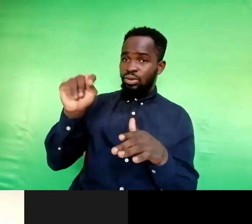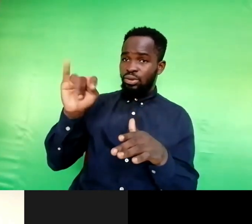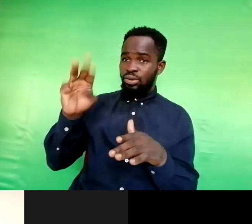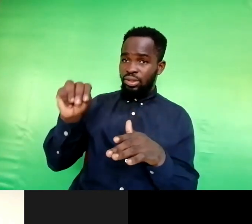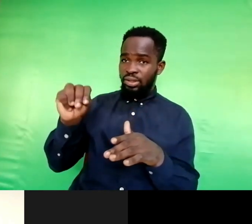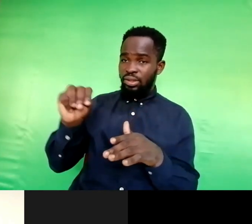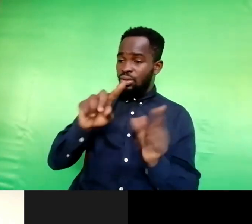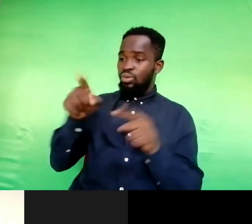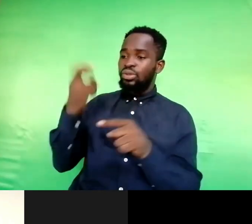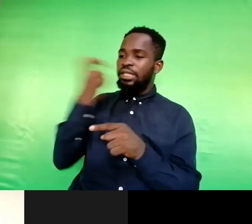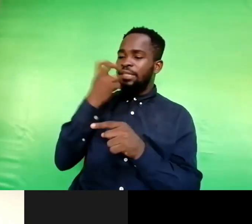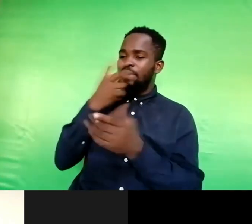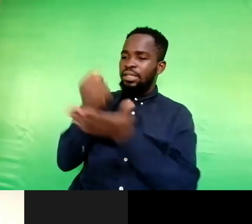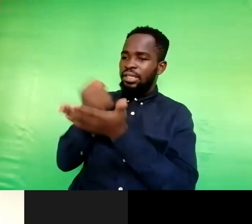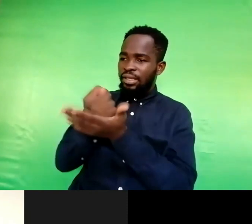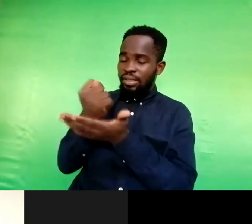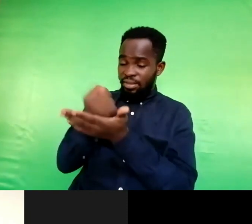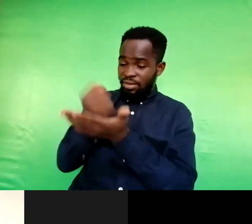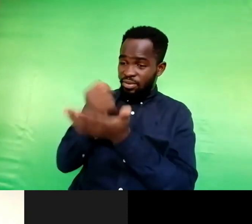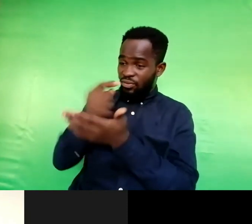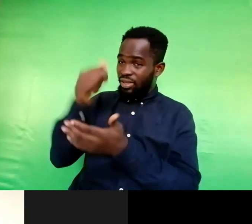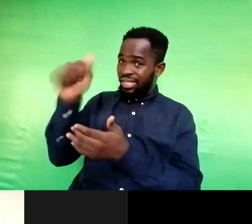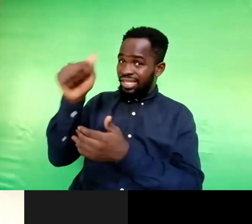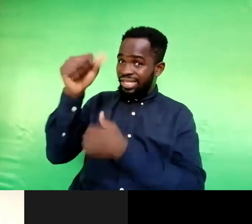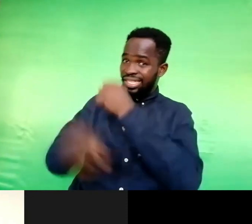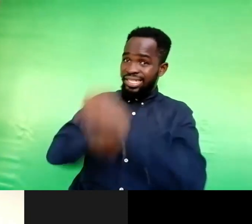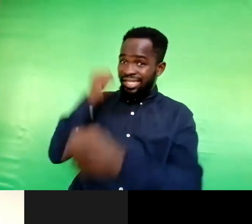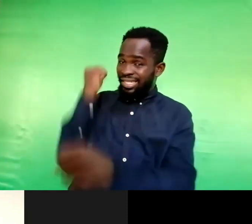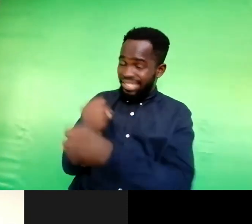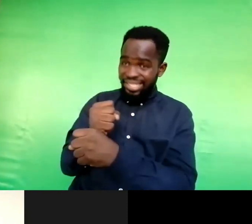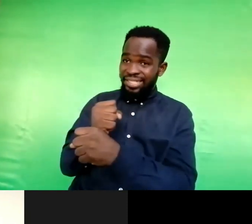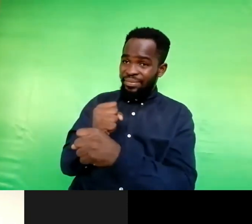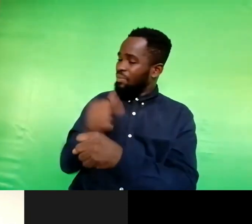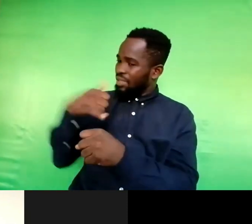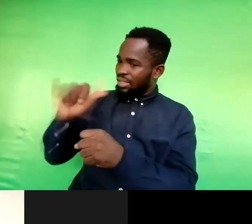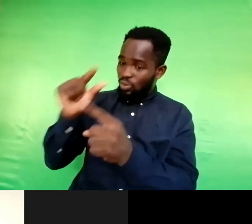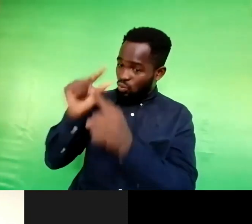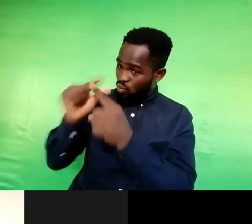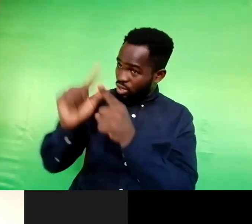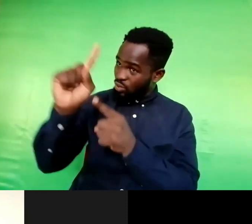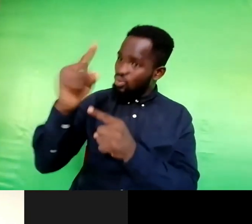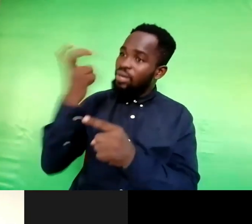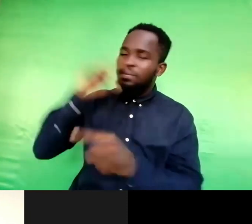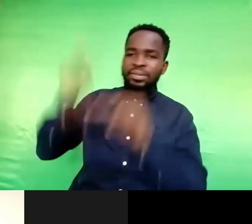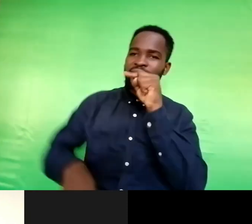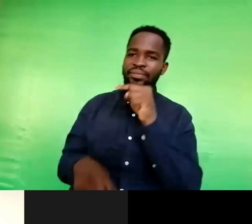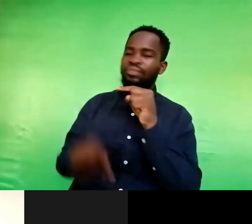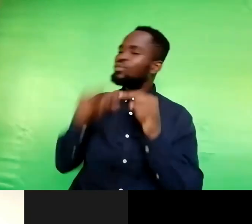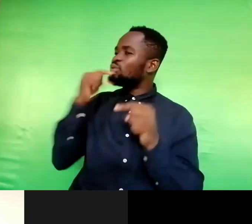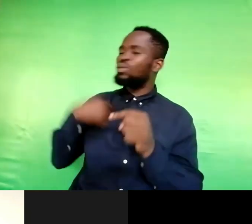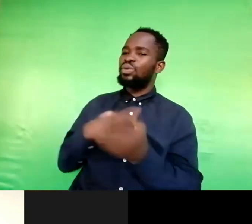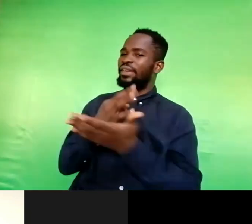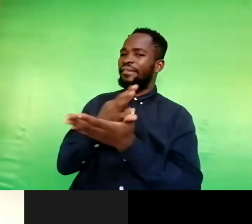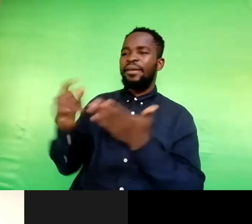and not developing a single word, we should not wait until we know that we have failed to find an alternative means